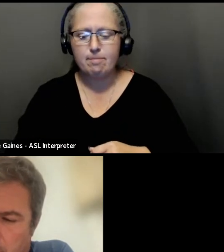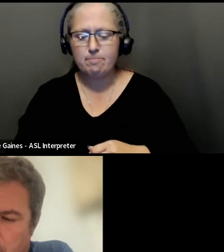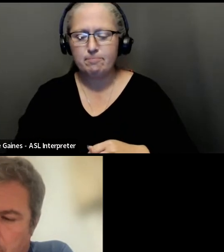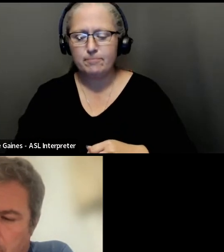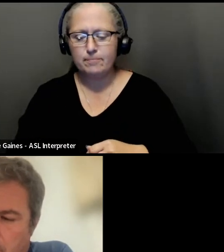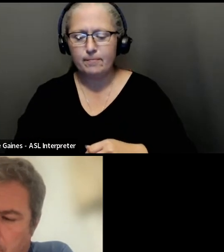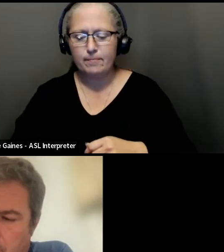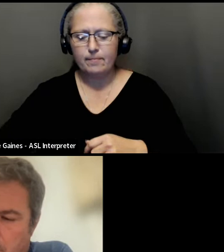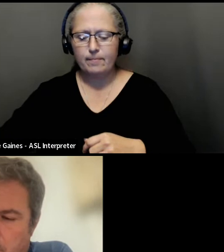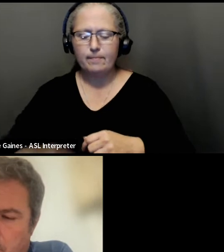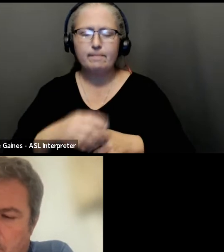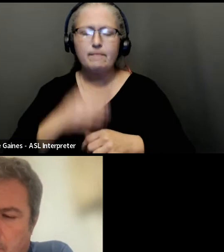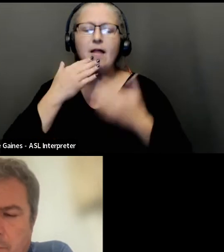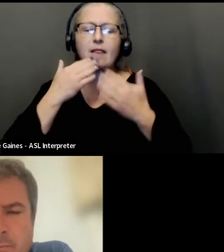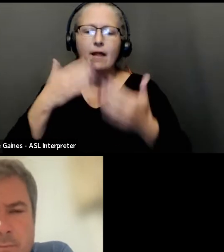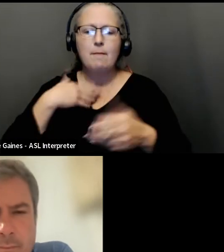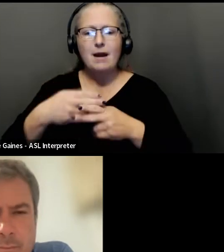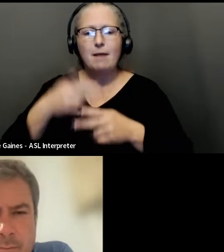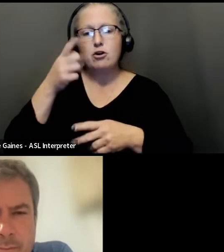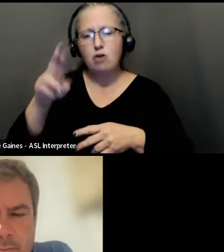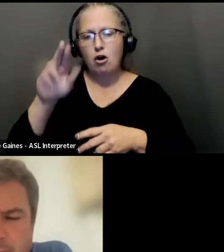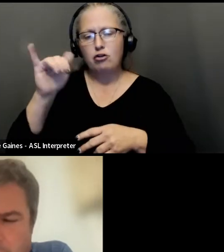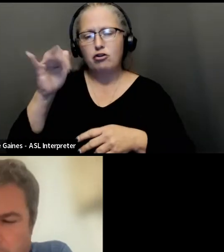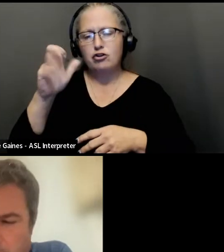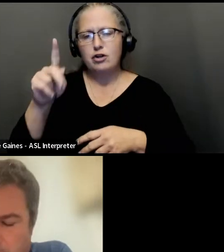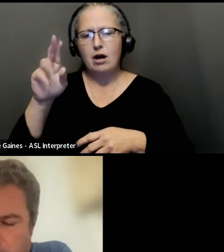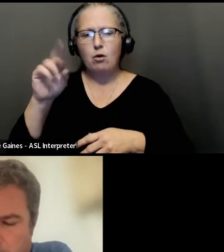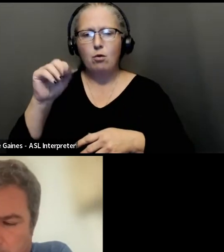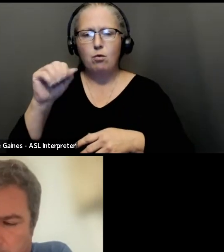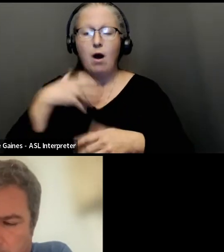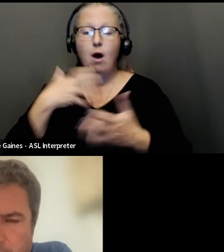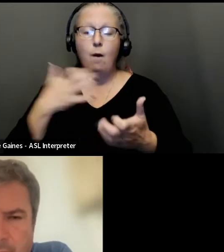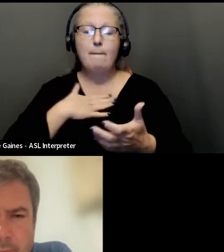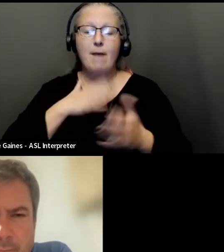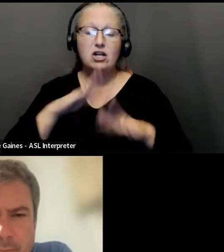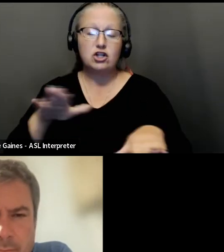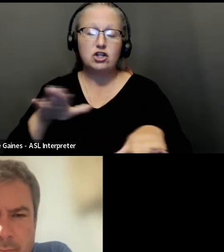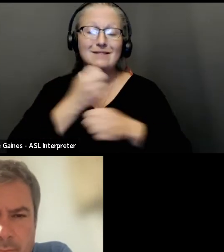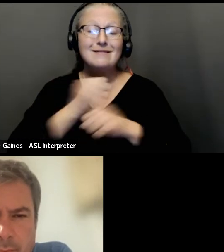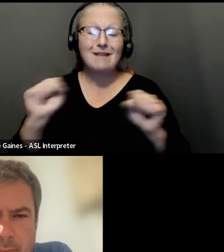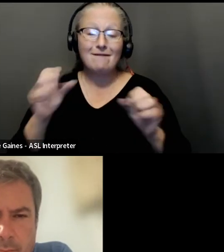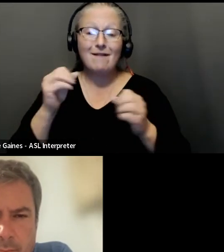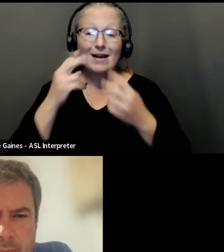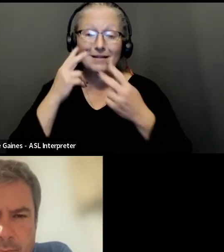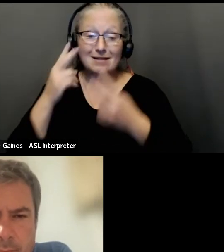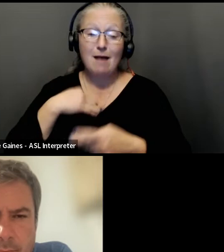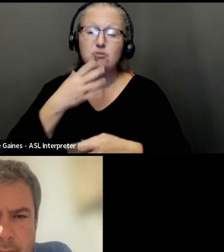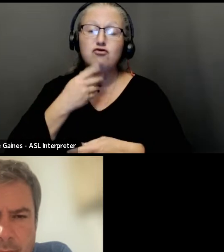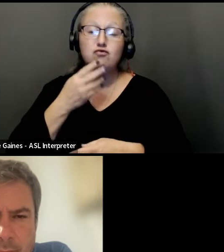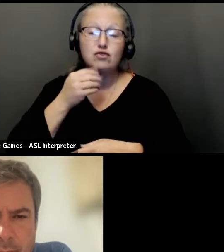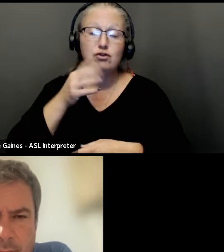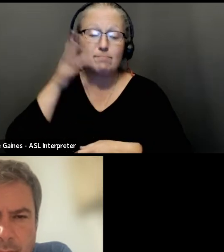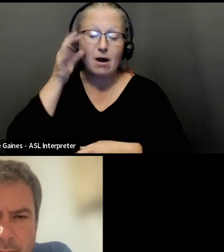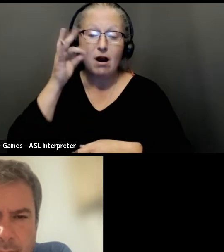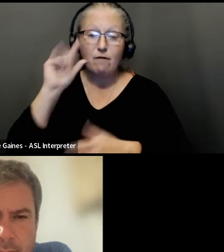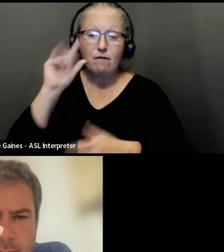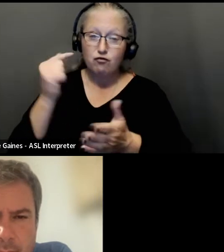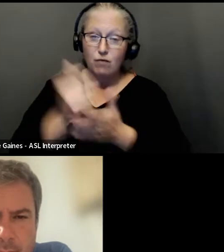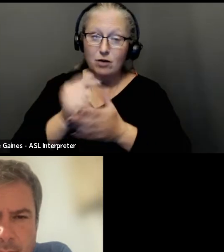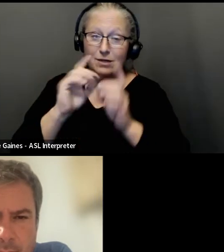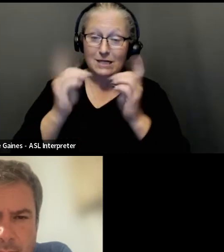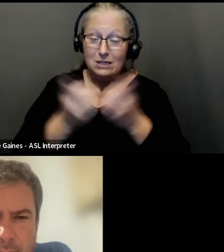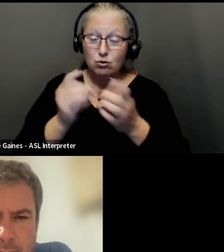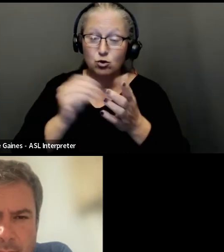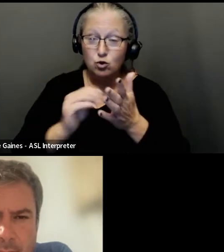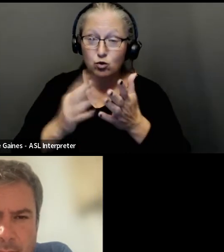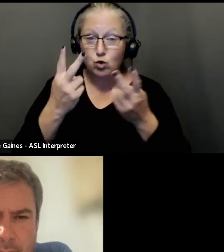Thank you. My name is Dr. Jack Rose, and I want my children to be safe and seen. I'm a Jewish parent of a graduated district student,